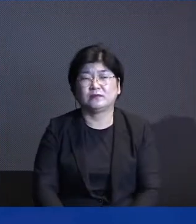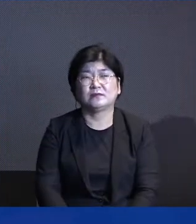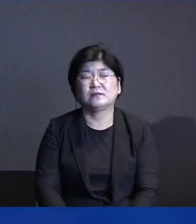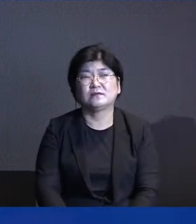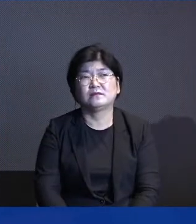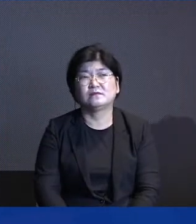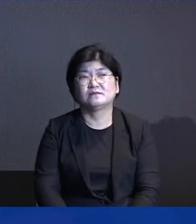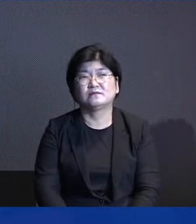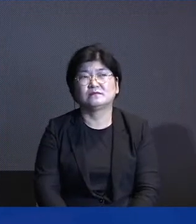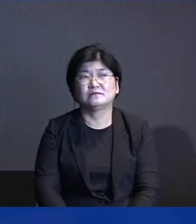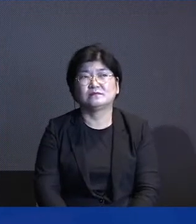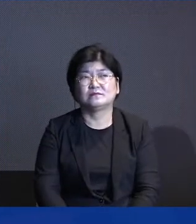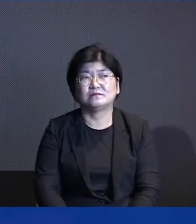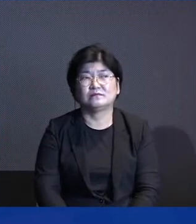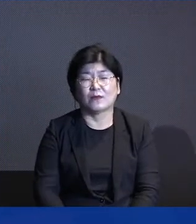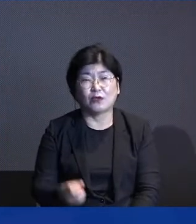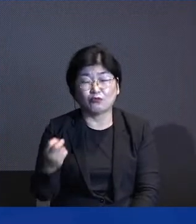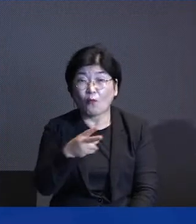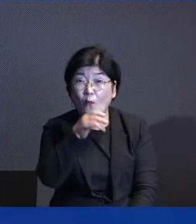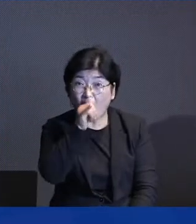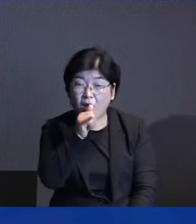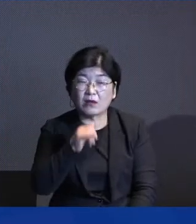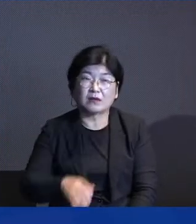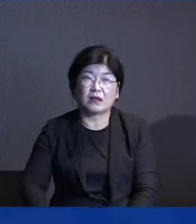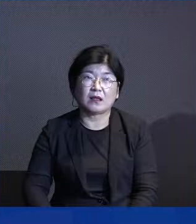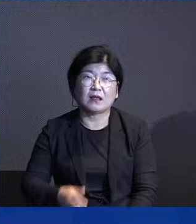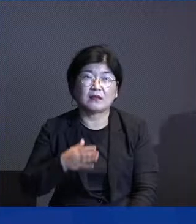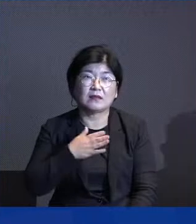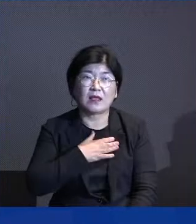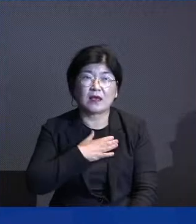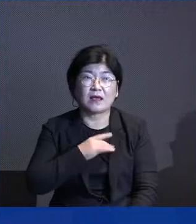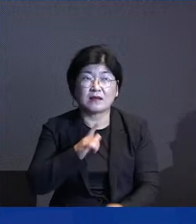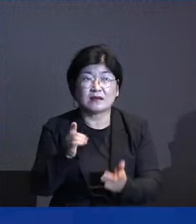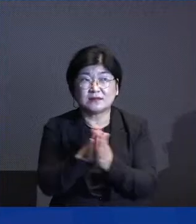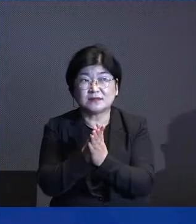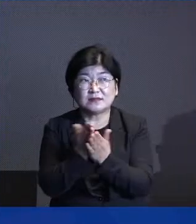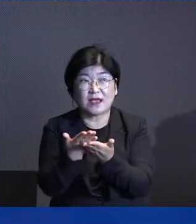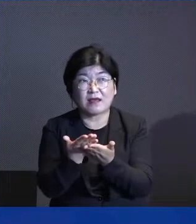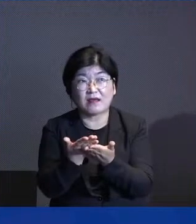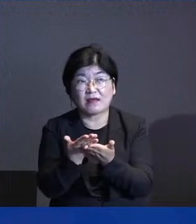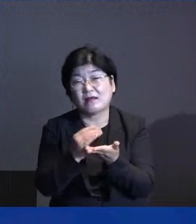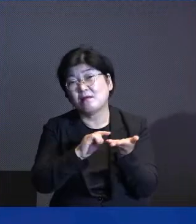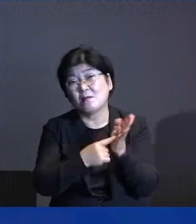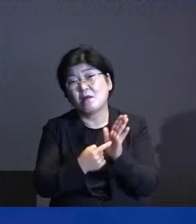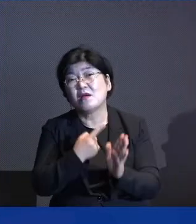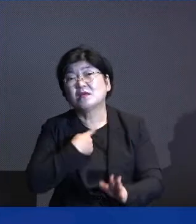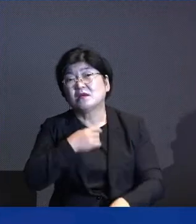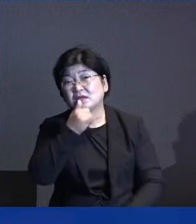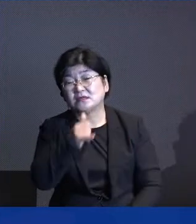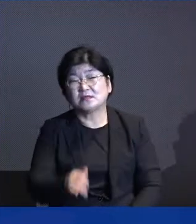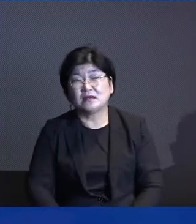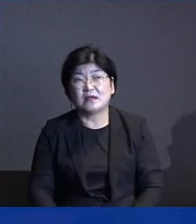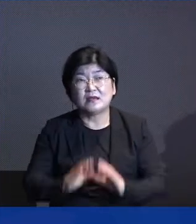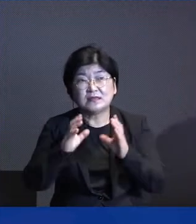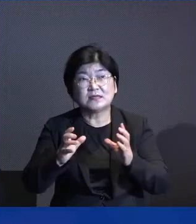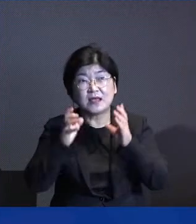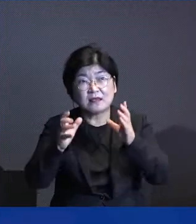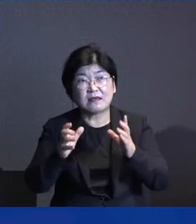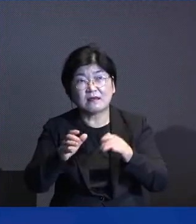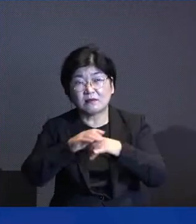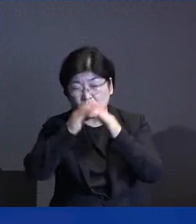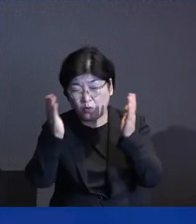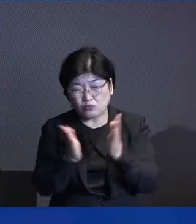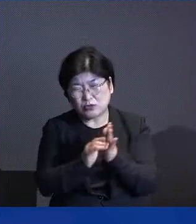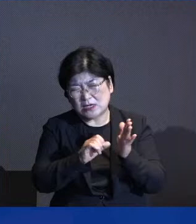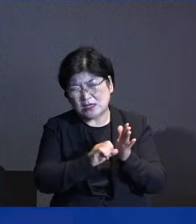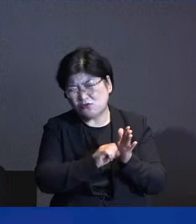another publication of us, and many of my esteemed colleagues from the World Psychiatric Association, the IPA, were